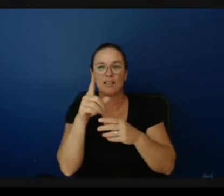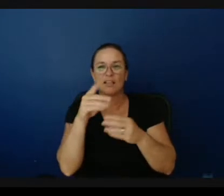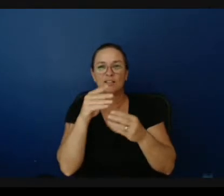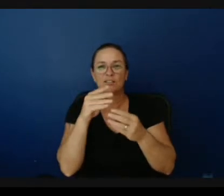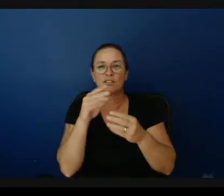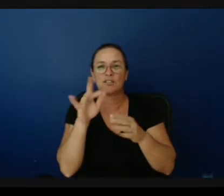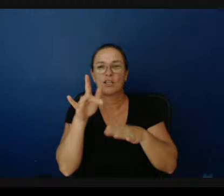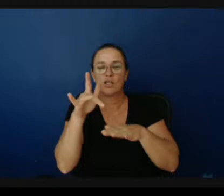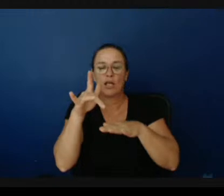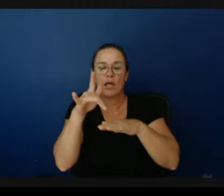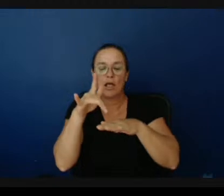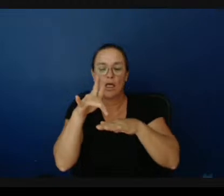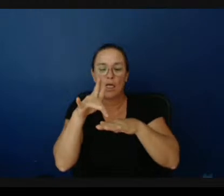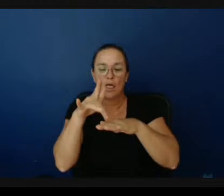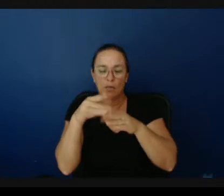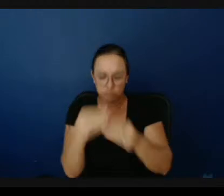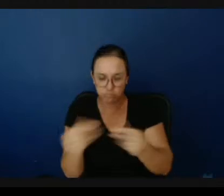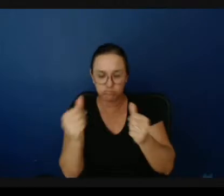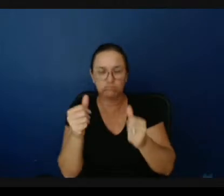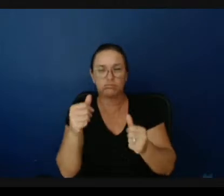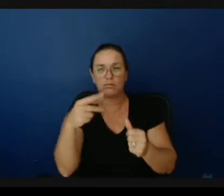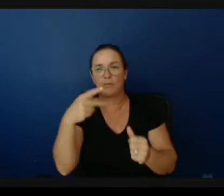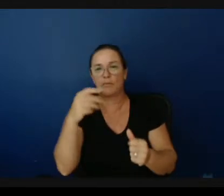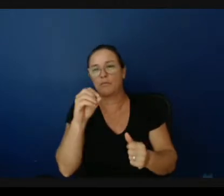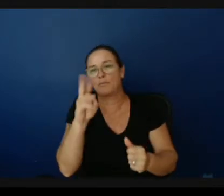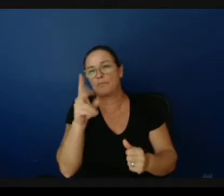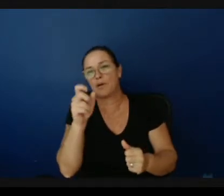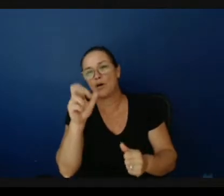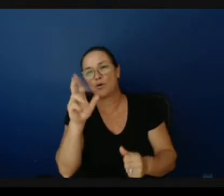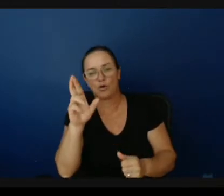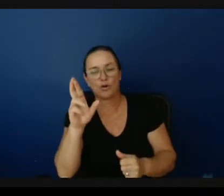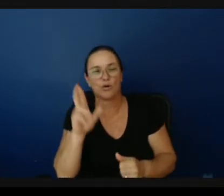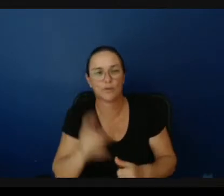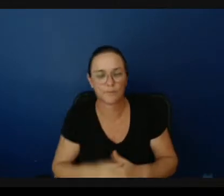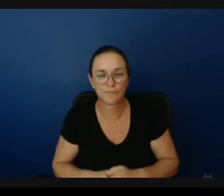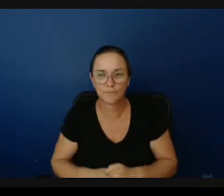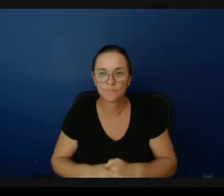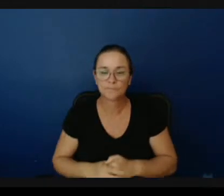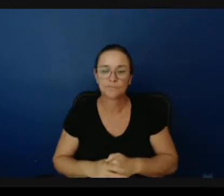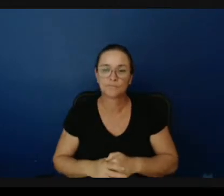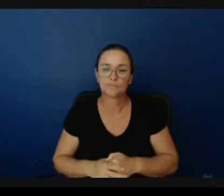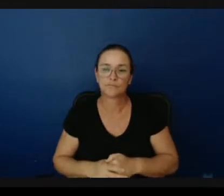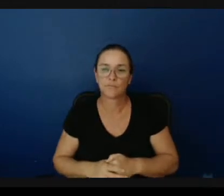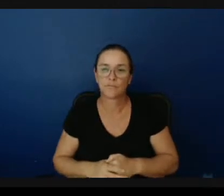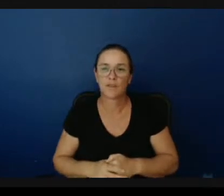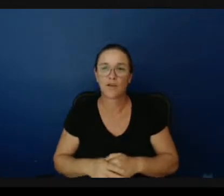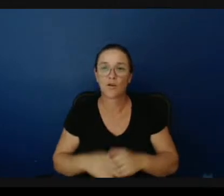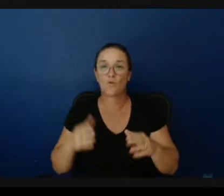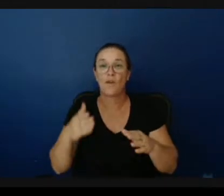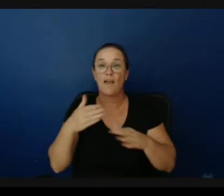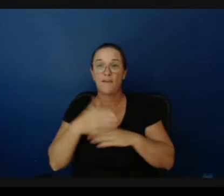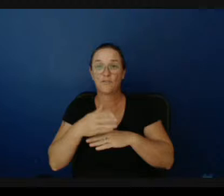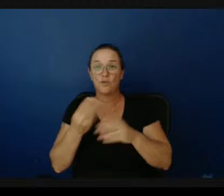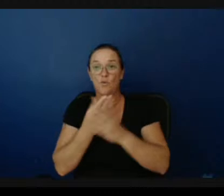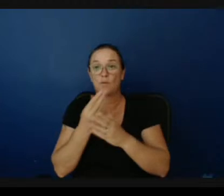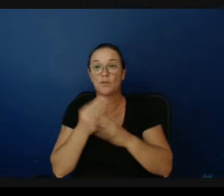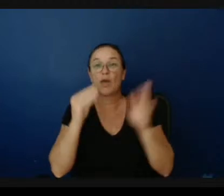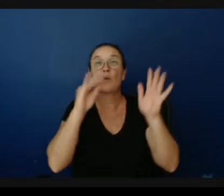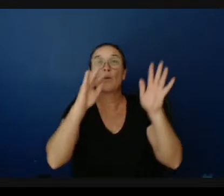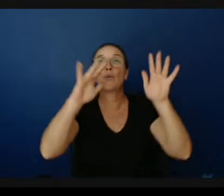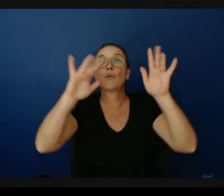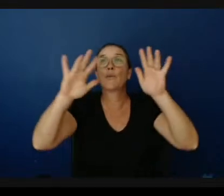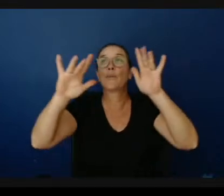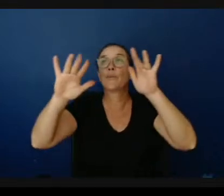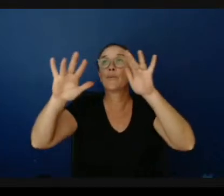the littlest amount of force applied to it. And you'll find them right after the eruption. They can float on the wind for quite